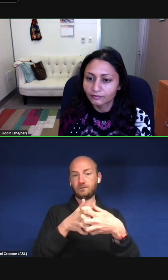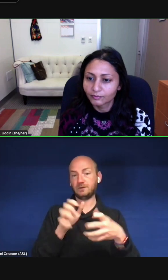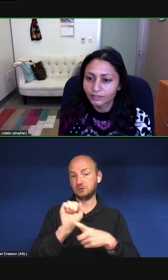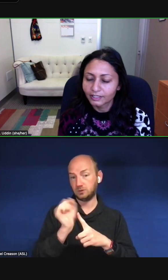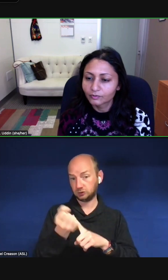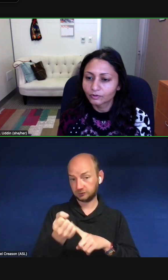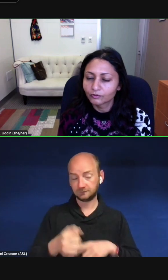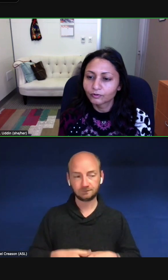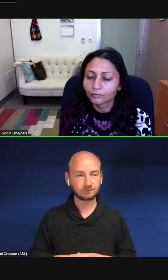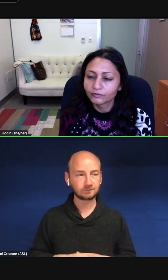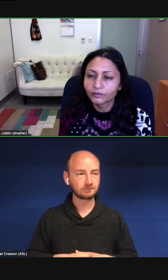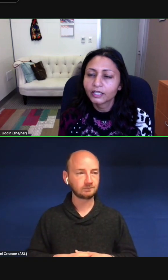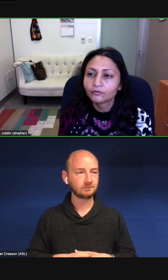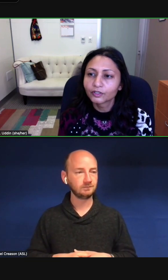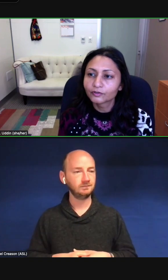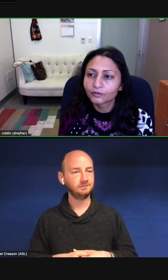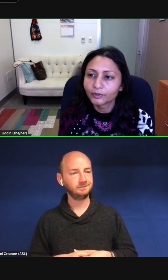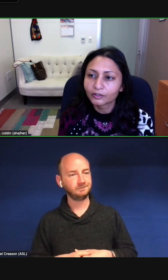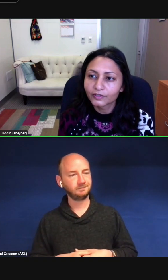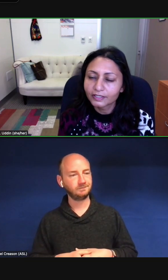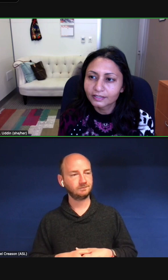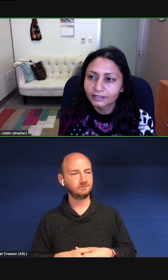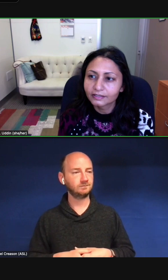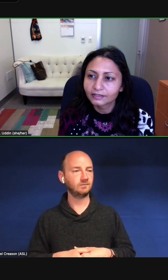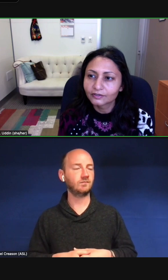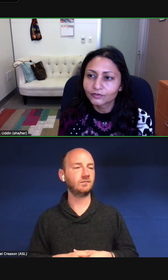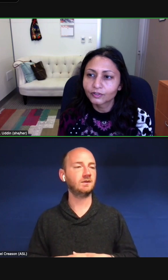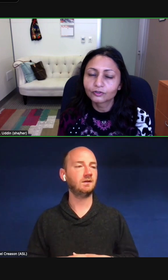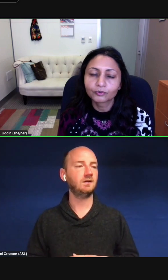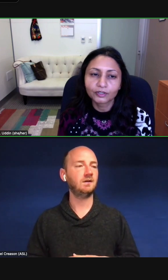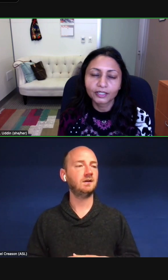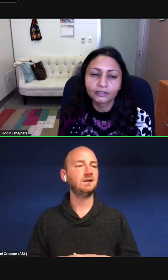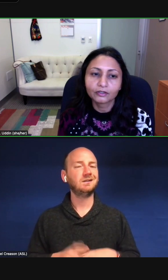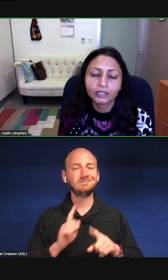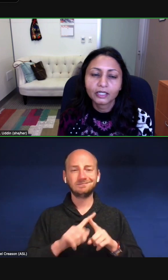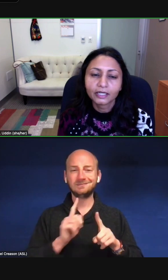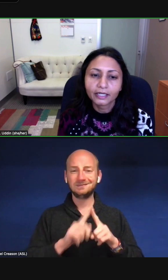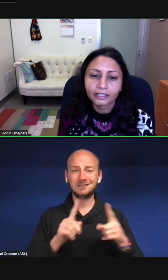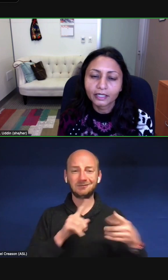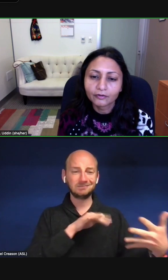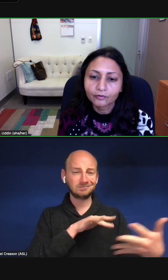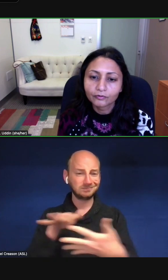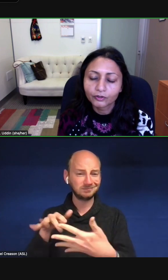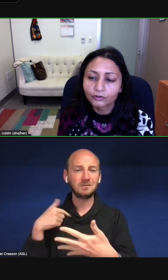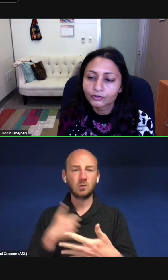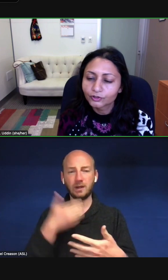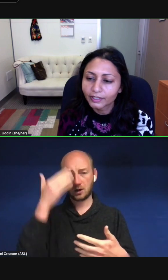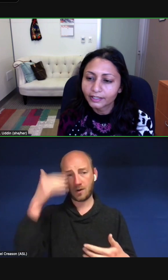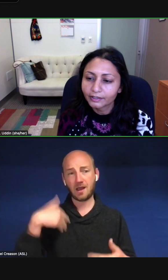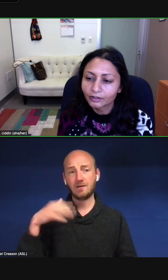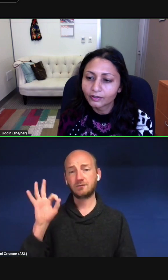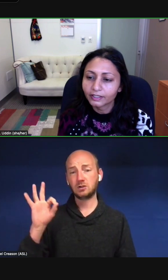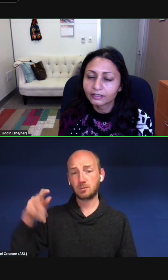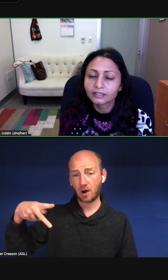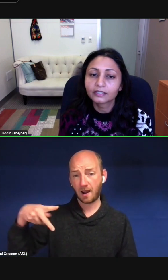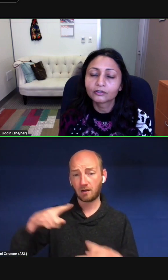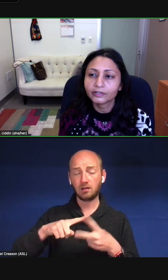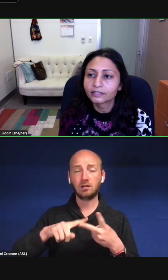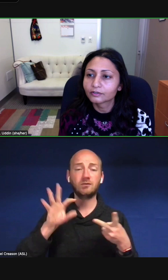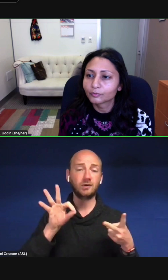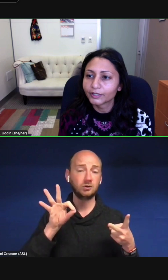Let's see if my slides will go forward. We've figured from all of these studies that there's frontoparietal and frontostriatal